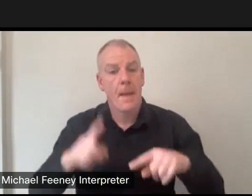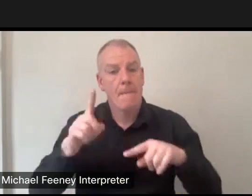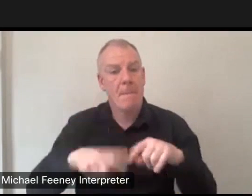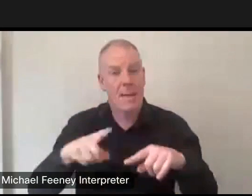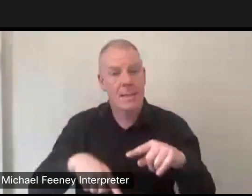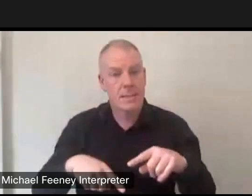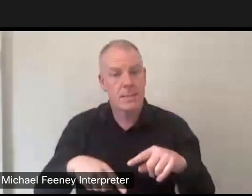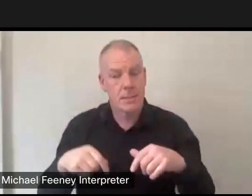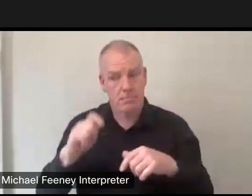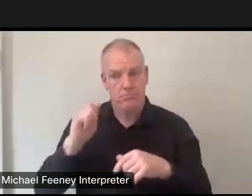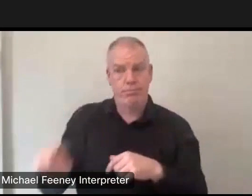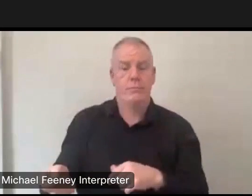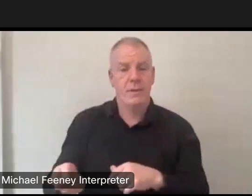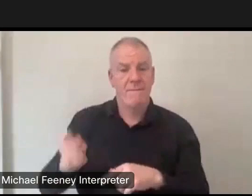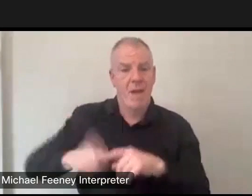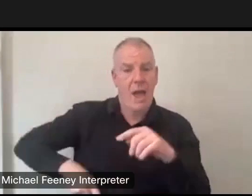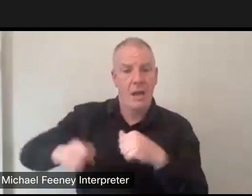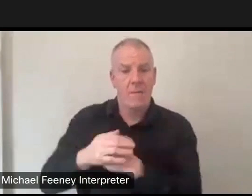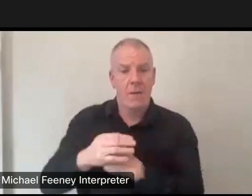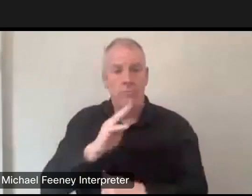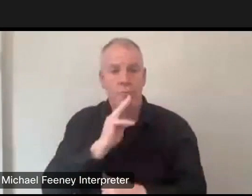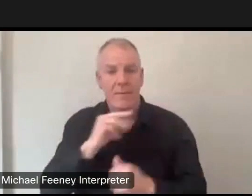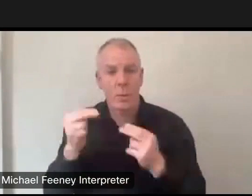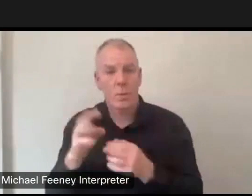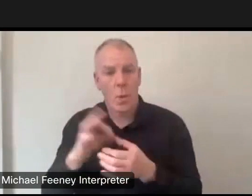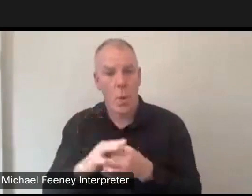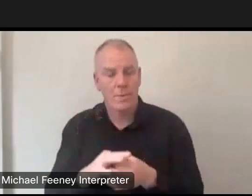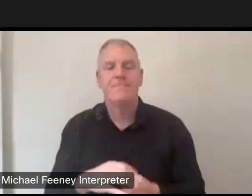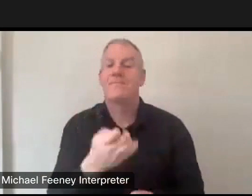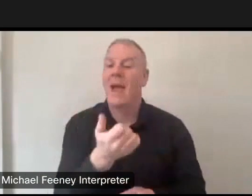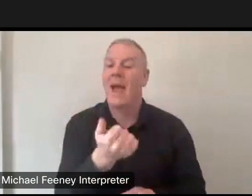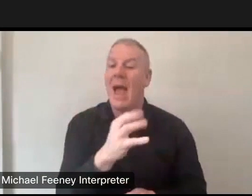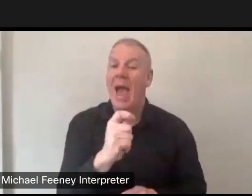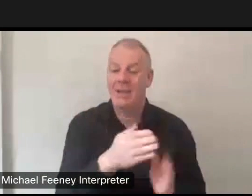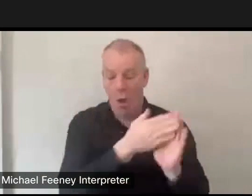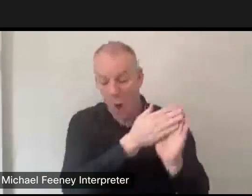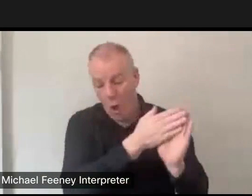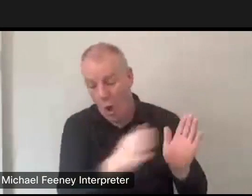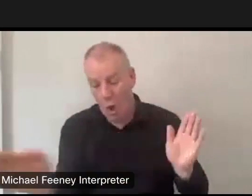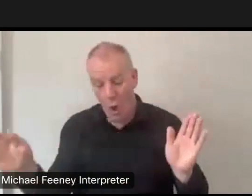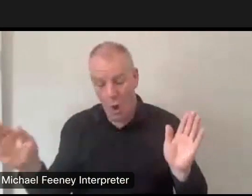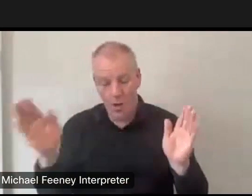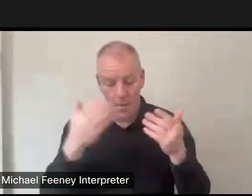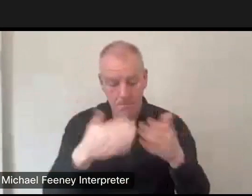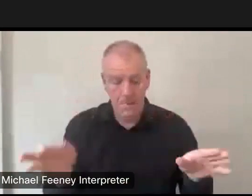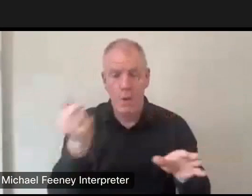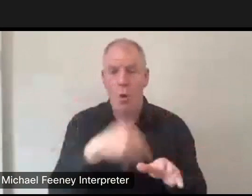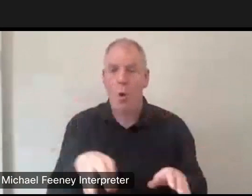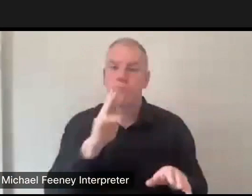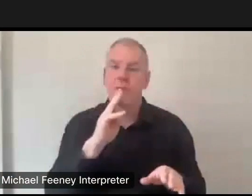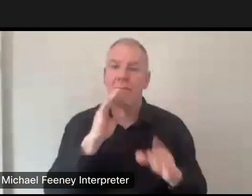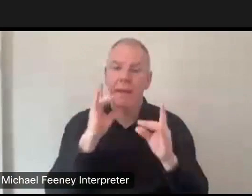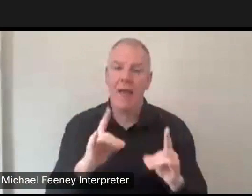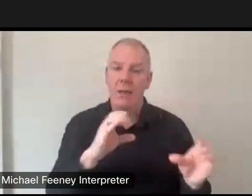homes? So I can cover this as well. So the Act applies to all public and private healthcare providers. So